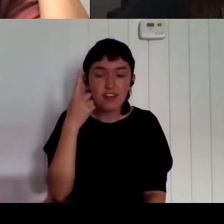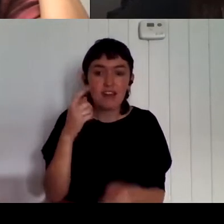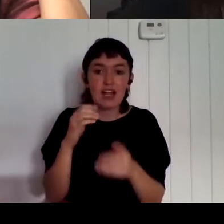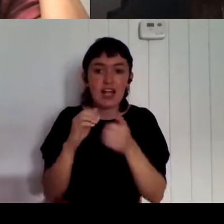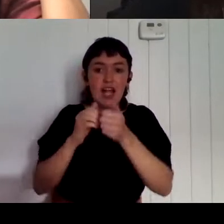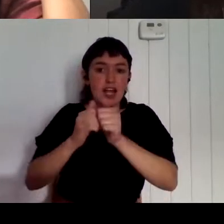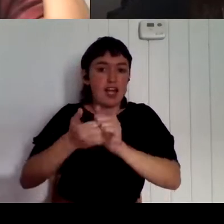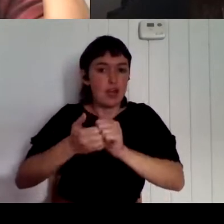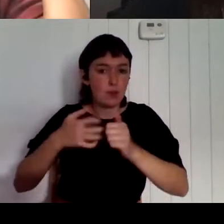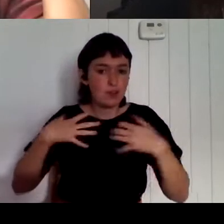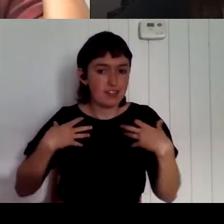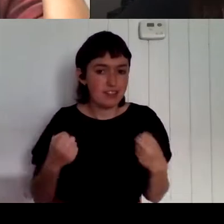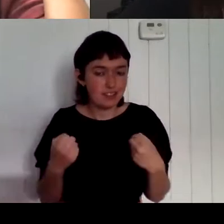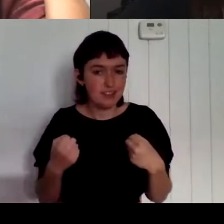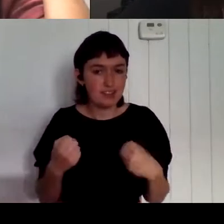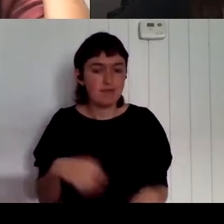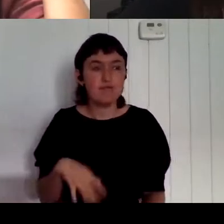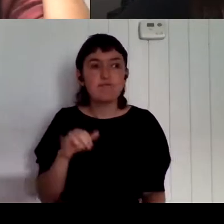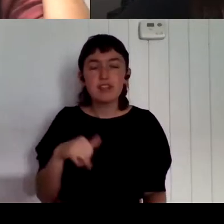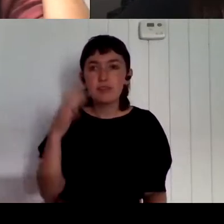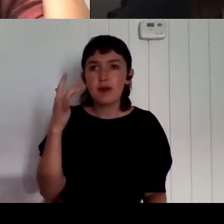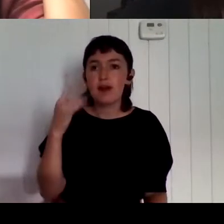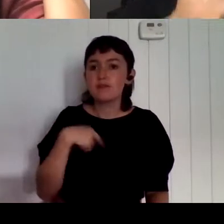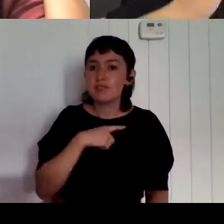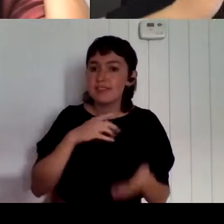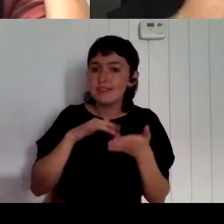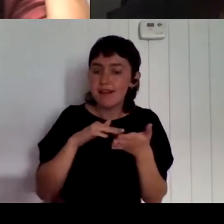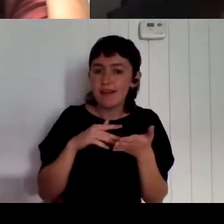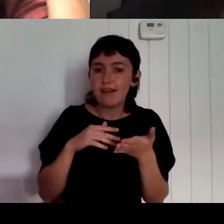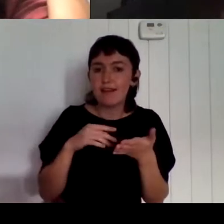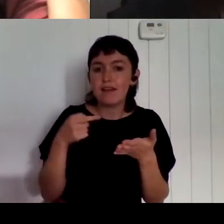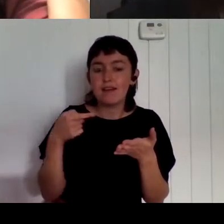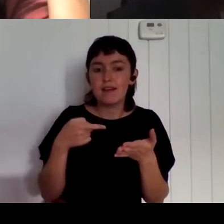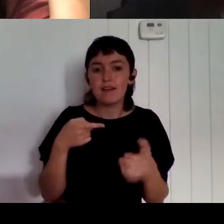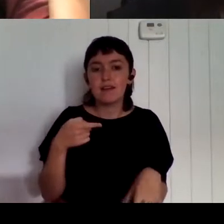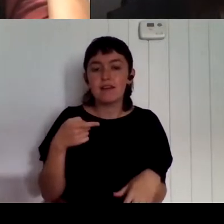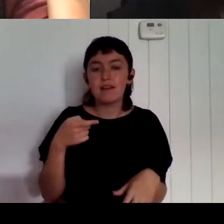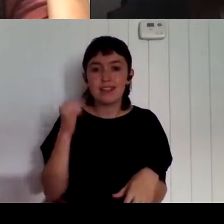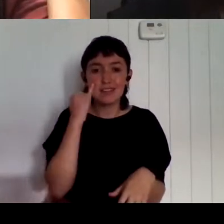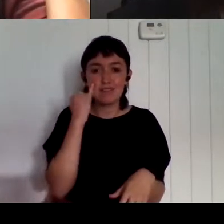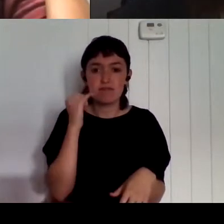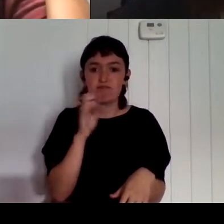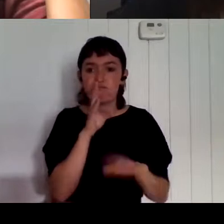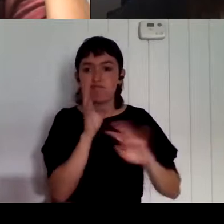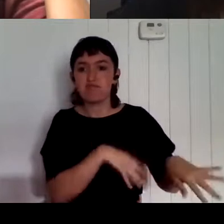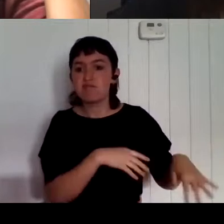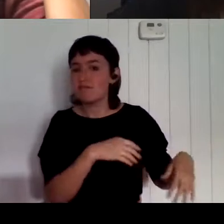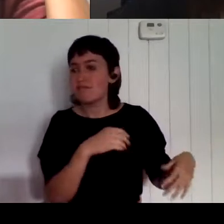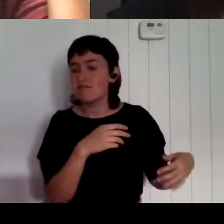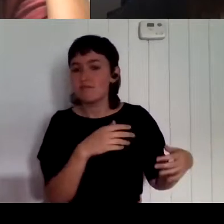want to study it. Because if you don't, that's a big problem. Also, yeah, it seems good.